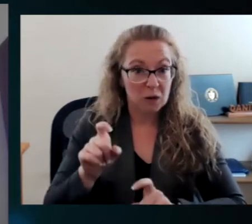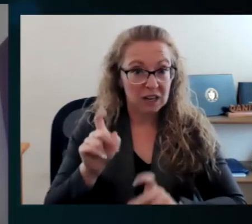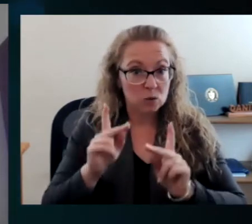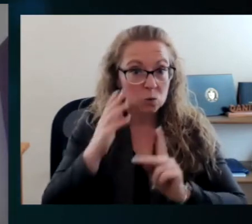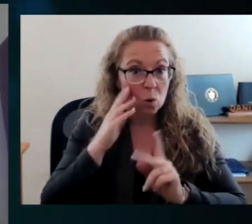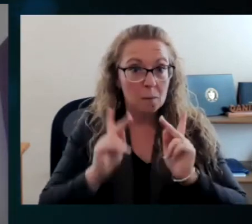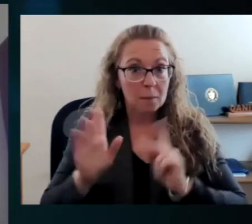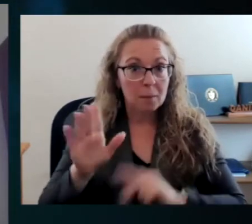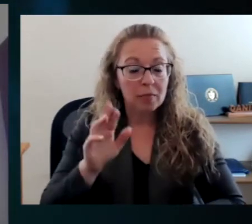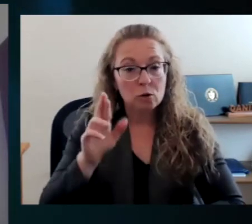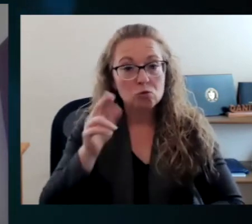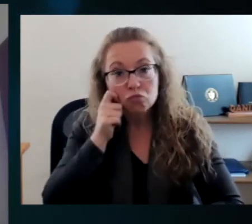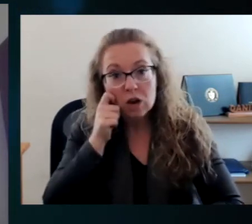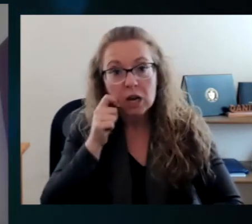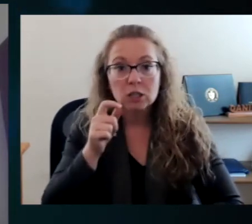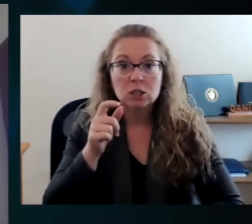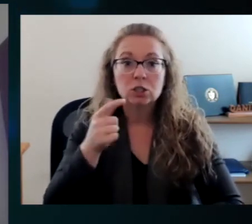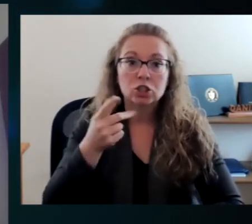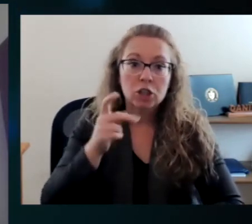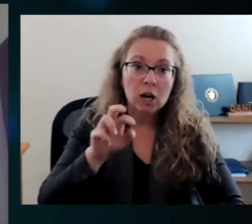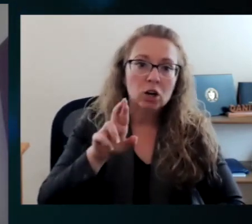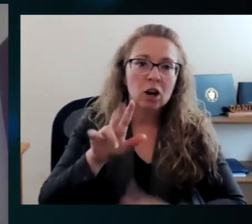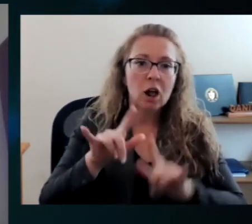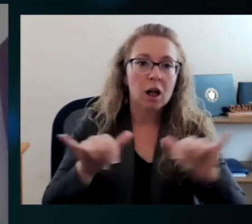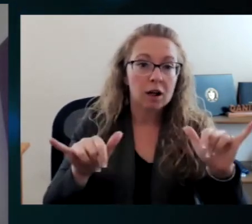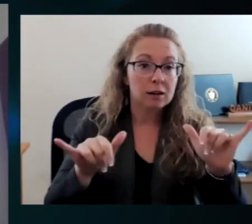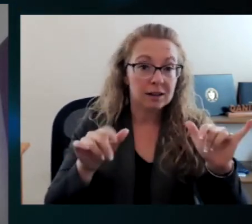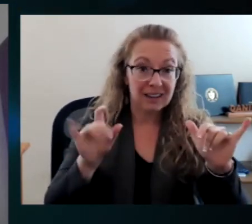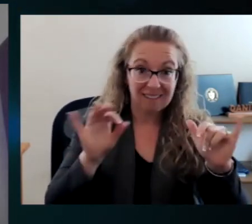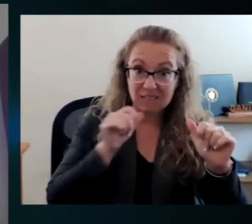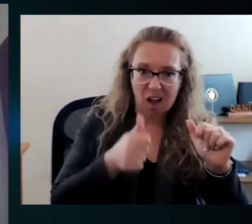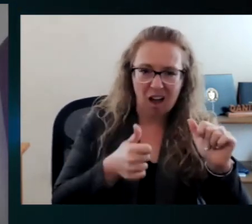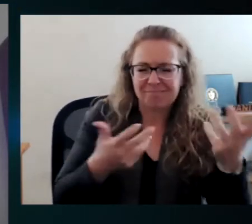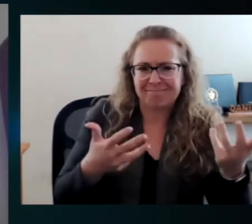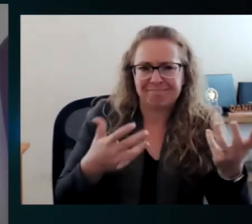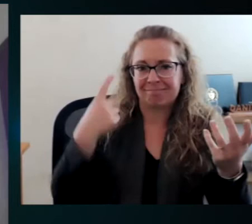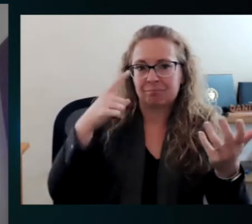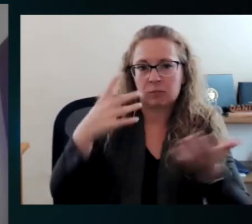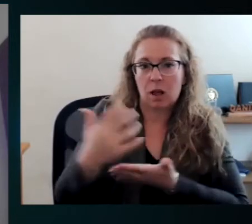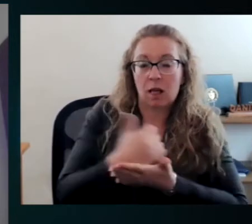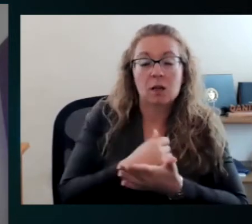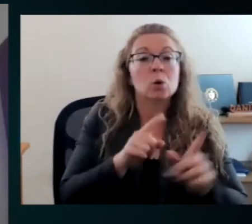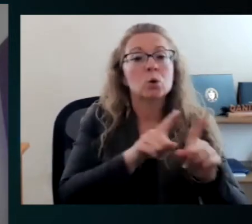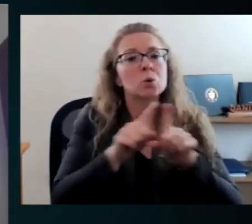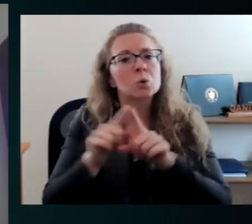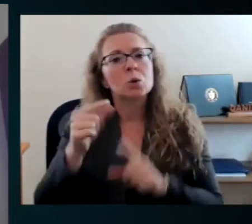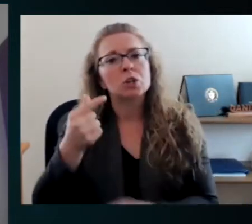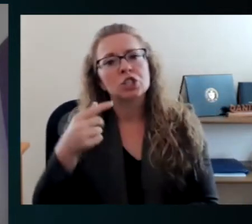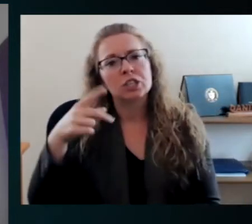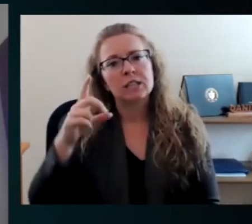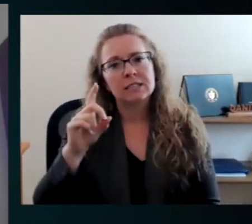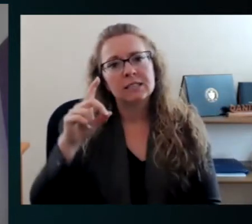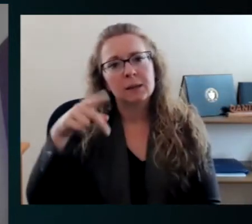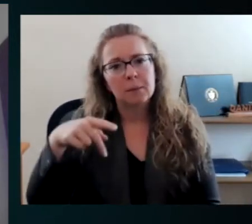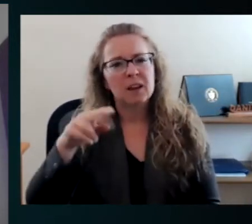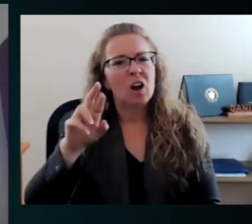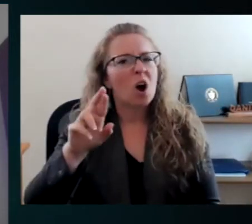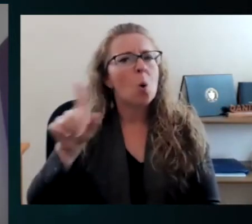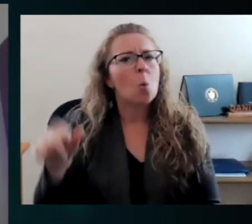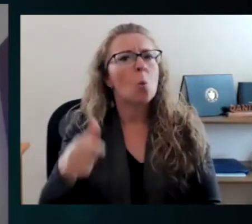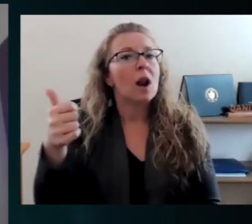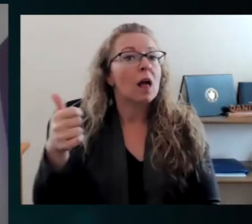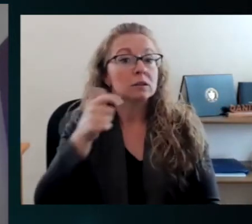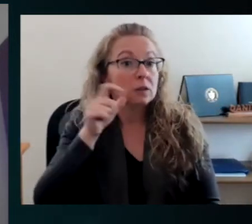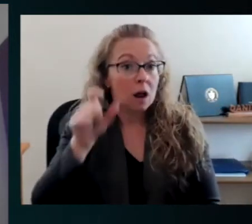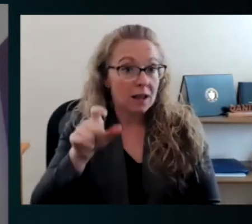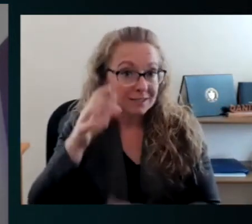we probably should not be collecting that information. Again, in terms of GDPR, what else do we not need to know? Continuing on that theme,